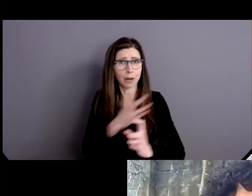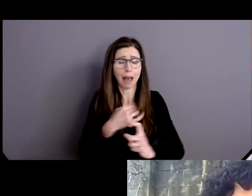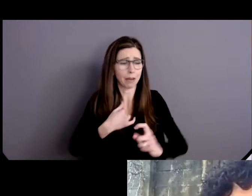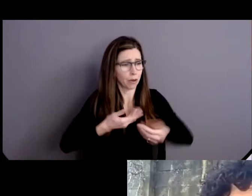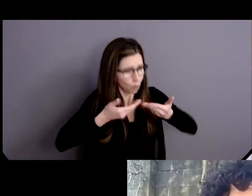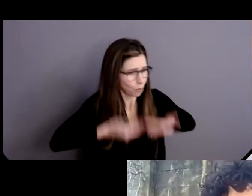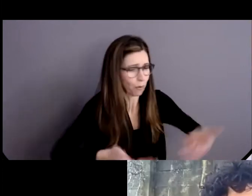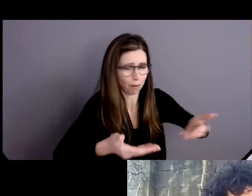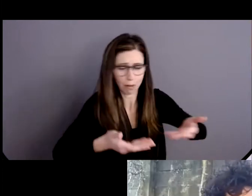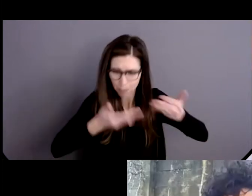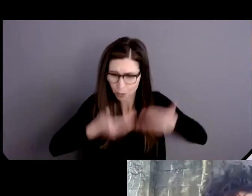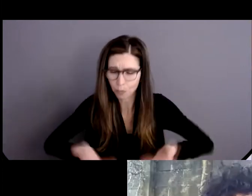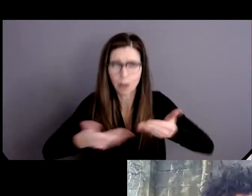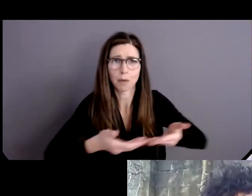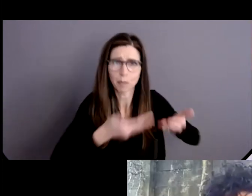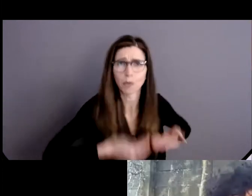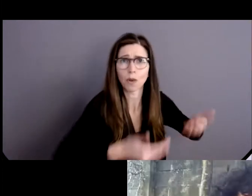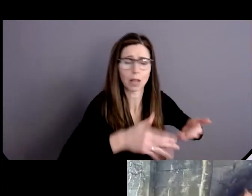indigenous community.